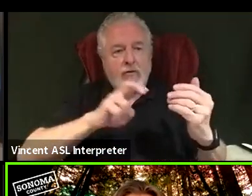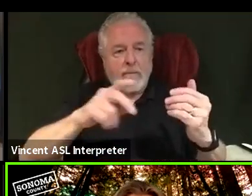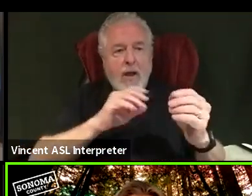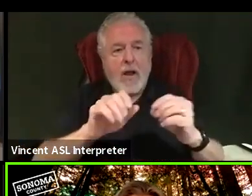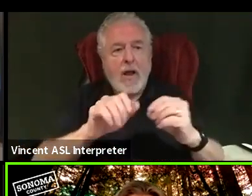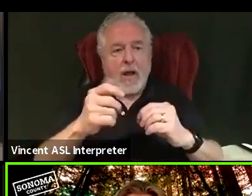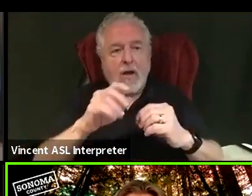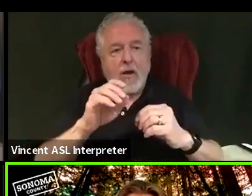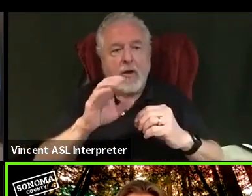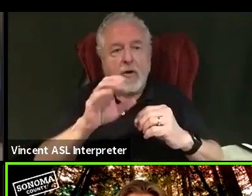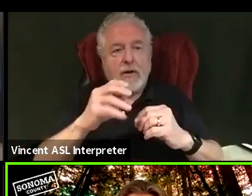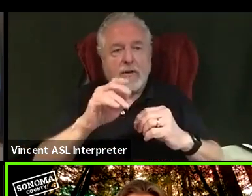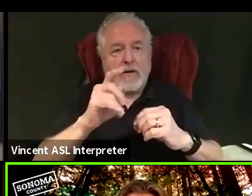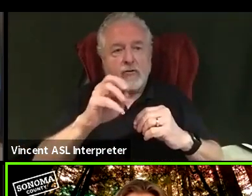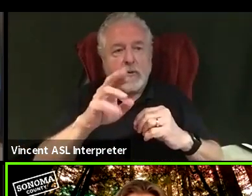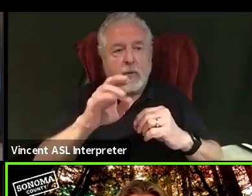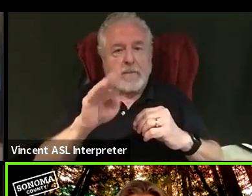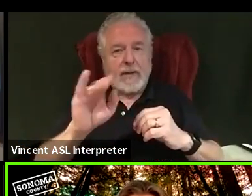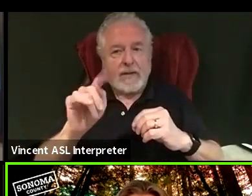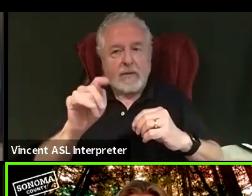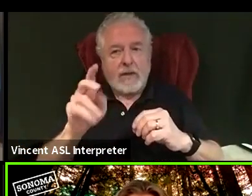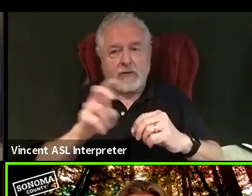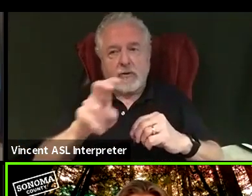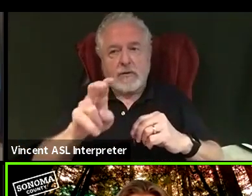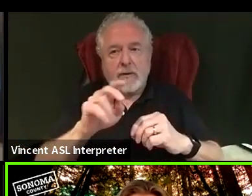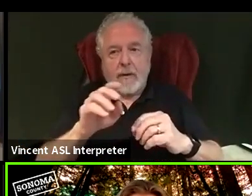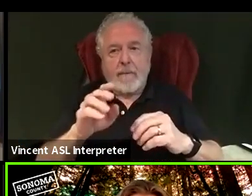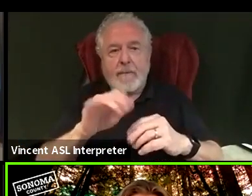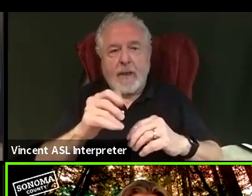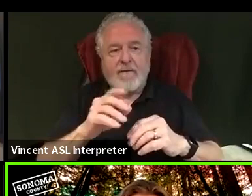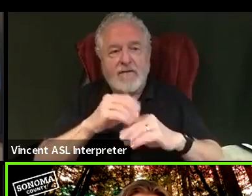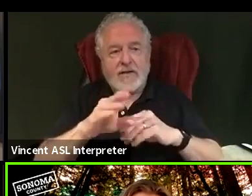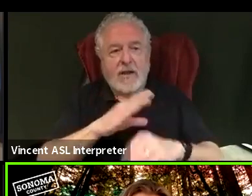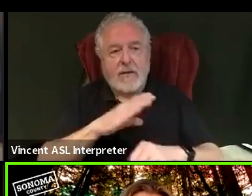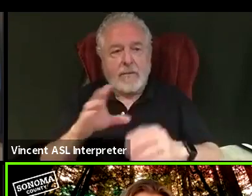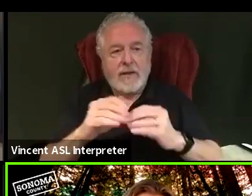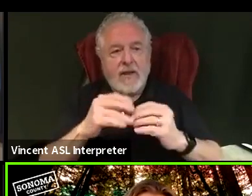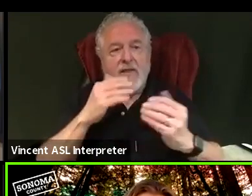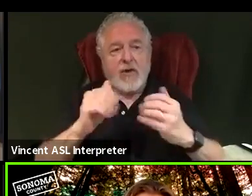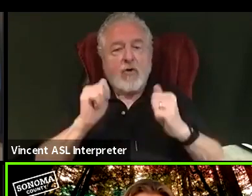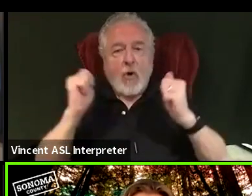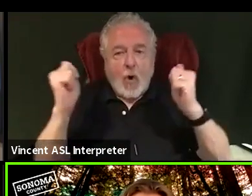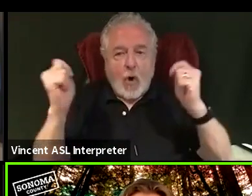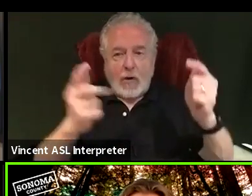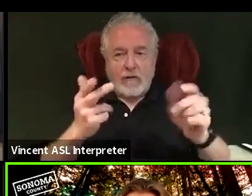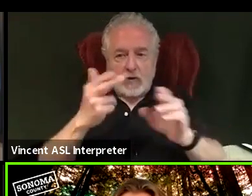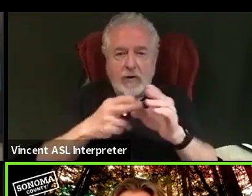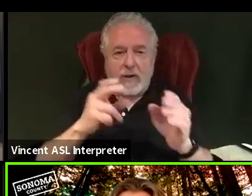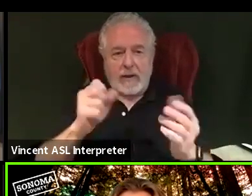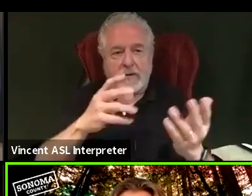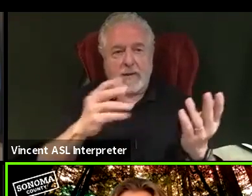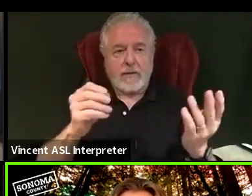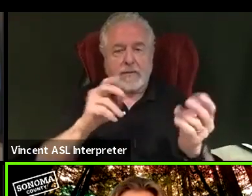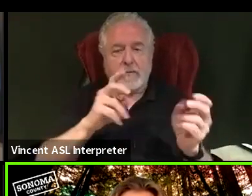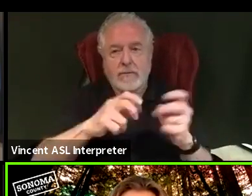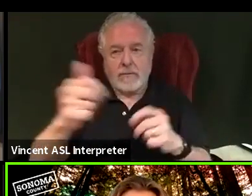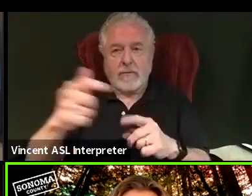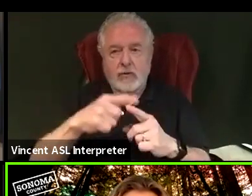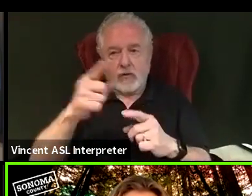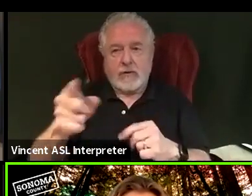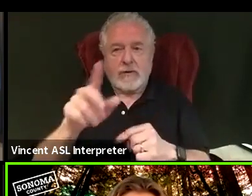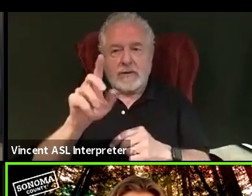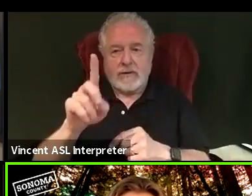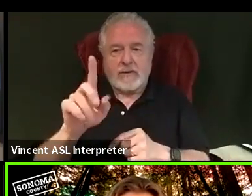awesome co-anchor, Supervisor Rabbit, while I jump off onto a municipal advisory council meeting. So thank you all so much for joining us, and I'll hand it over to you,